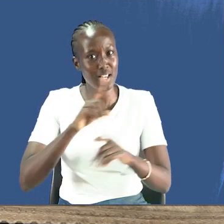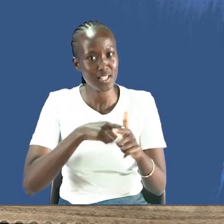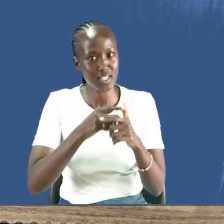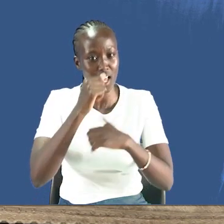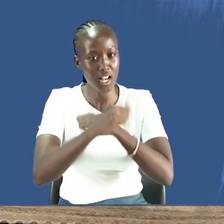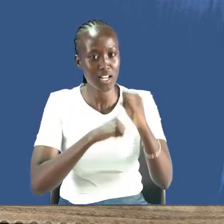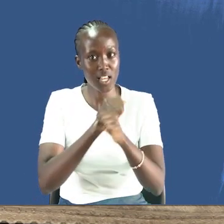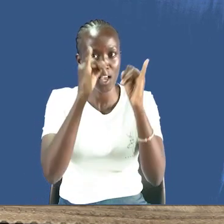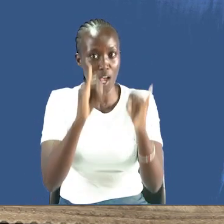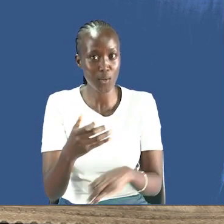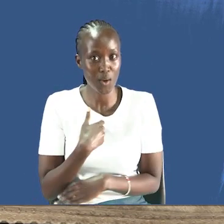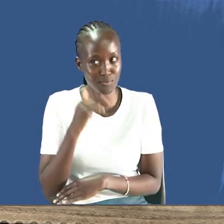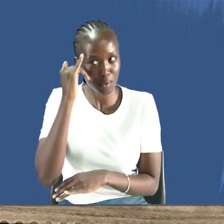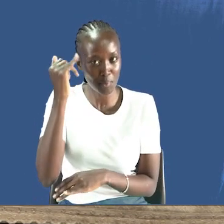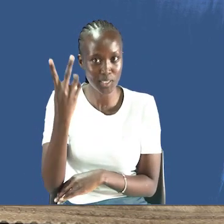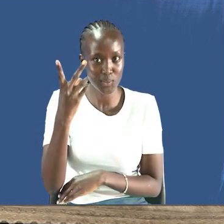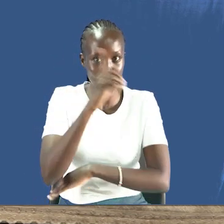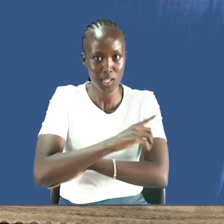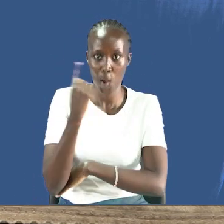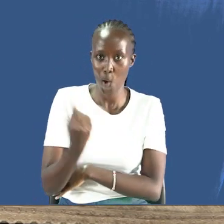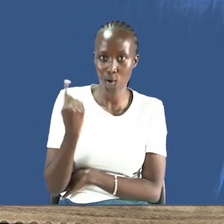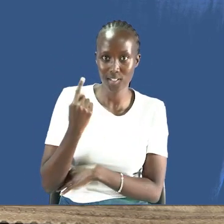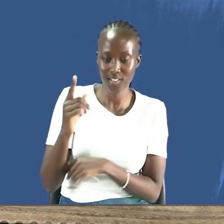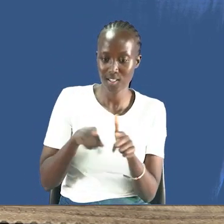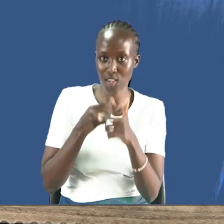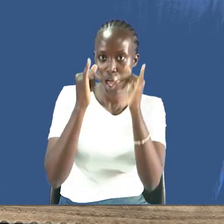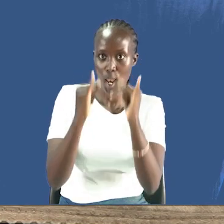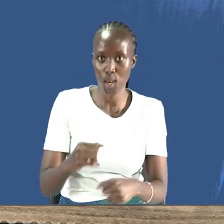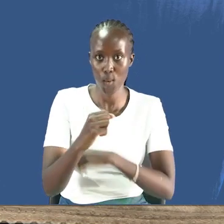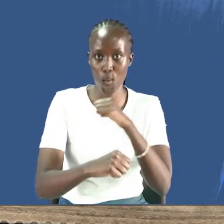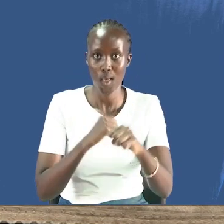Imagine, only 2 days to a New Year, to